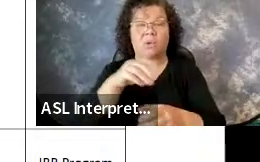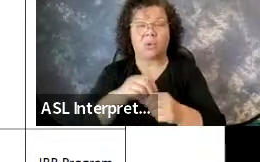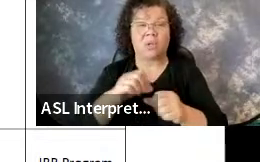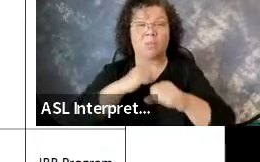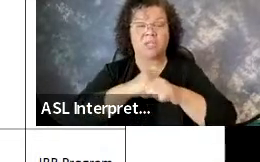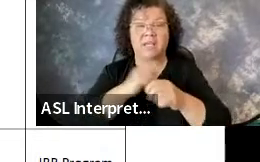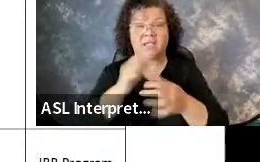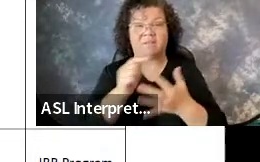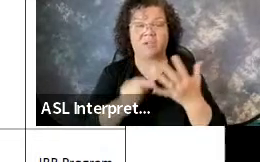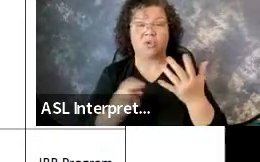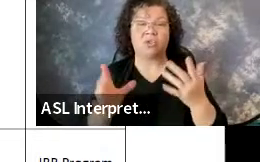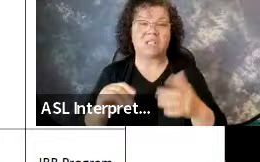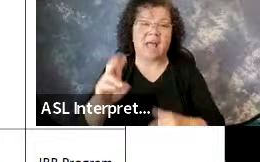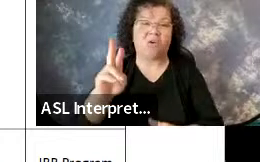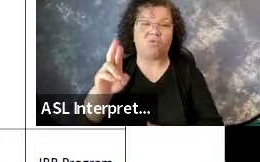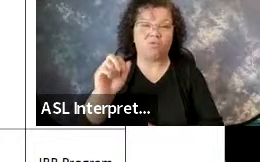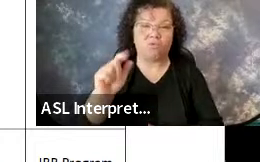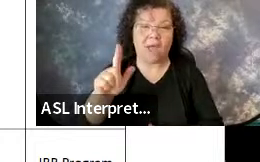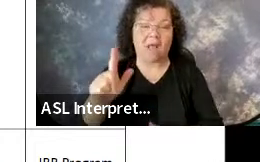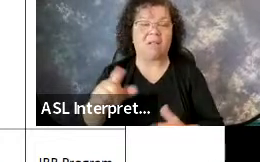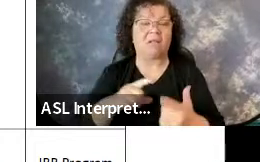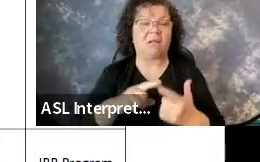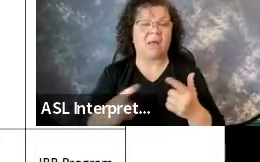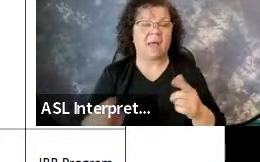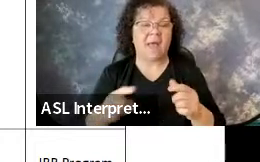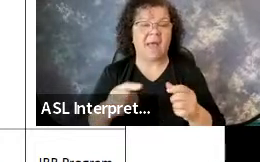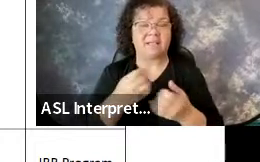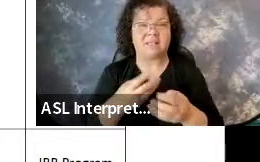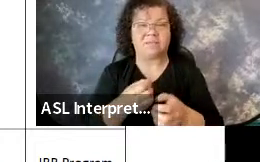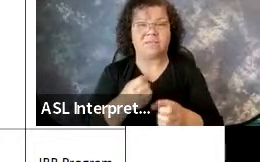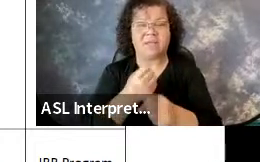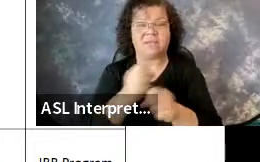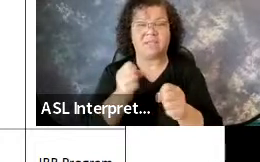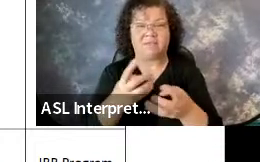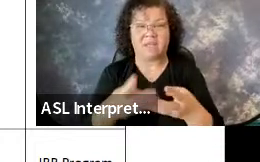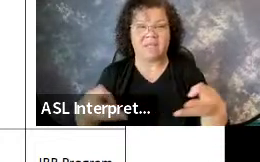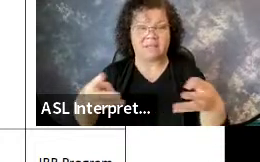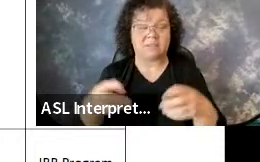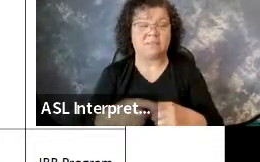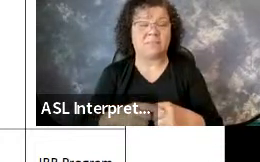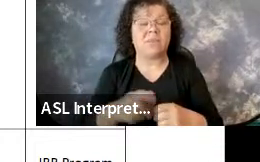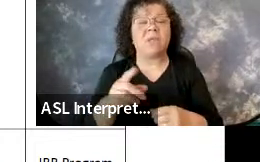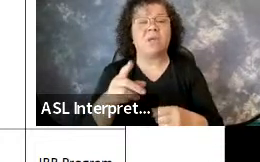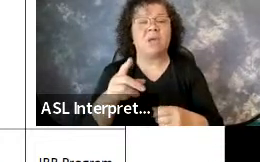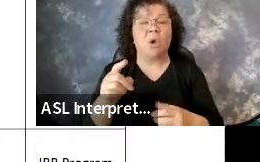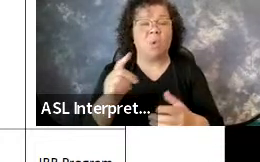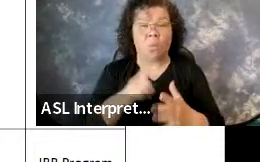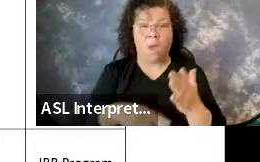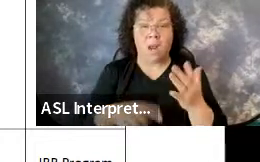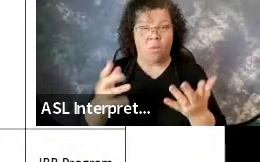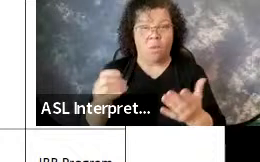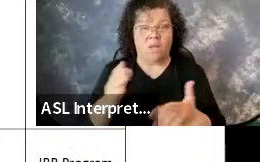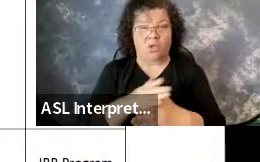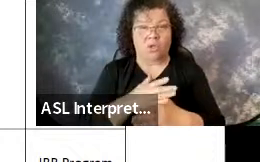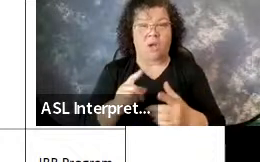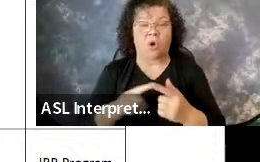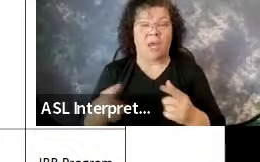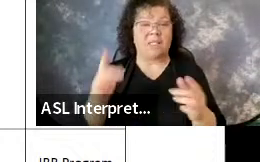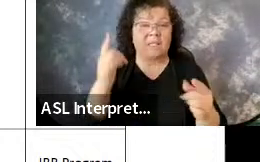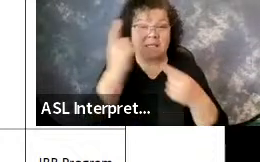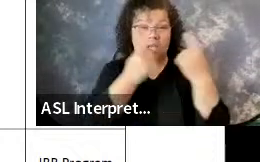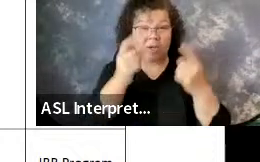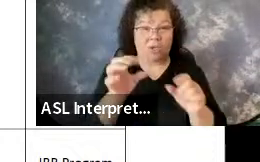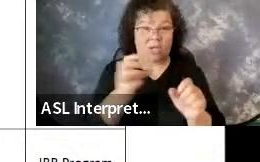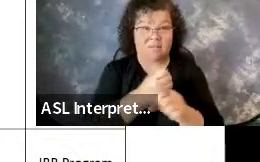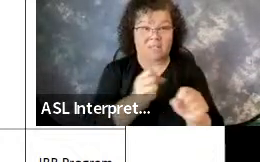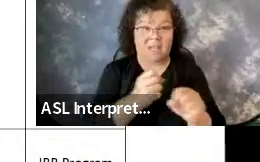nets. So some notes that I wanted to share from our technical teams were that considerations of safety